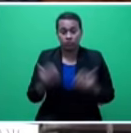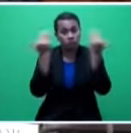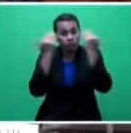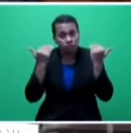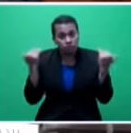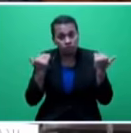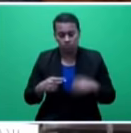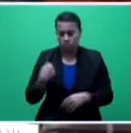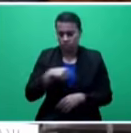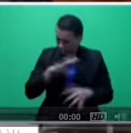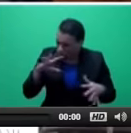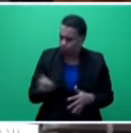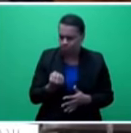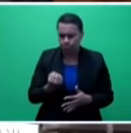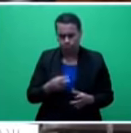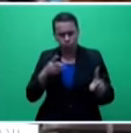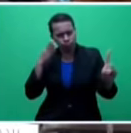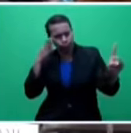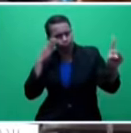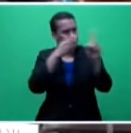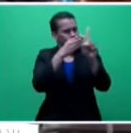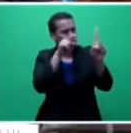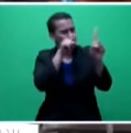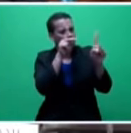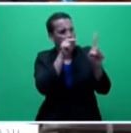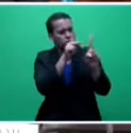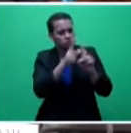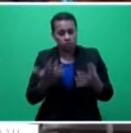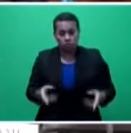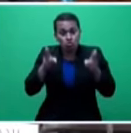us prioritize the human side of everything,